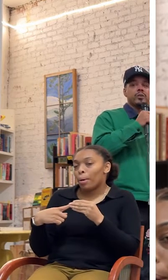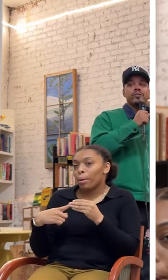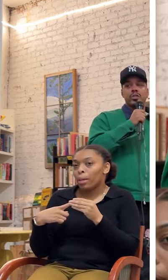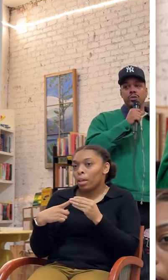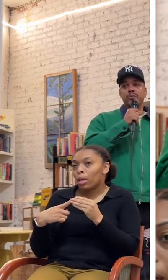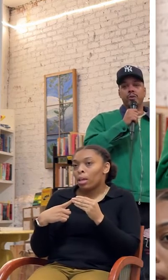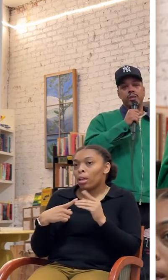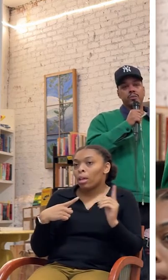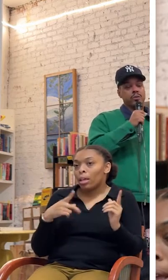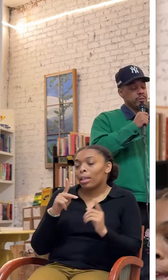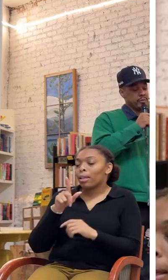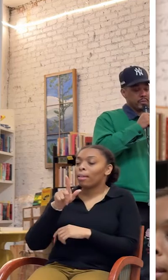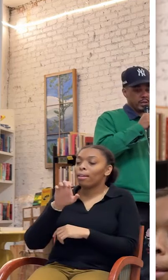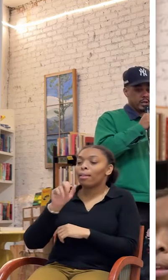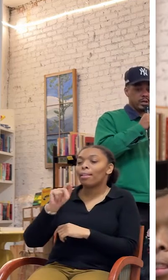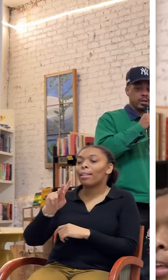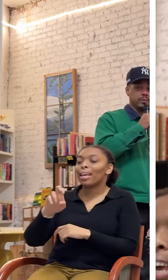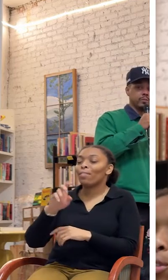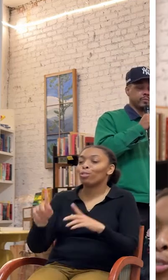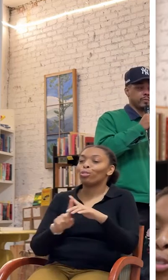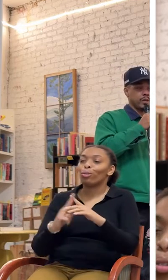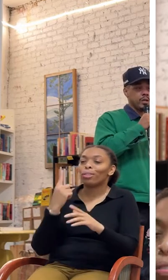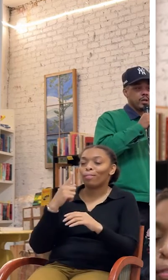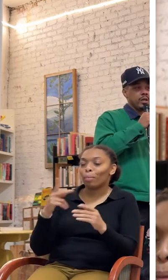how Cleve shows up for people.